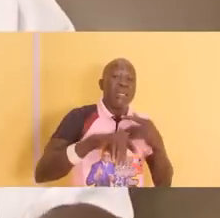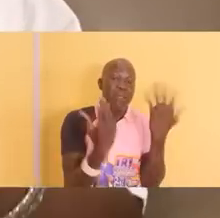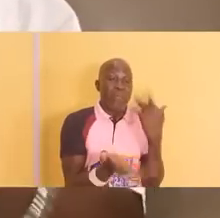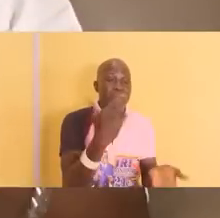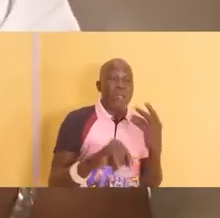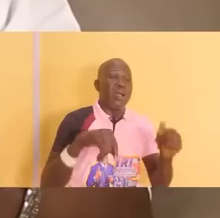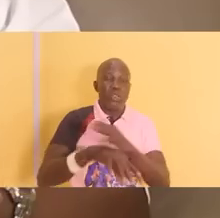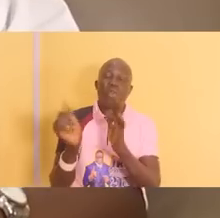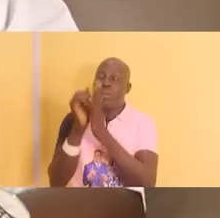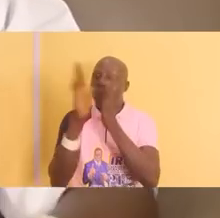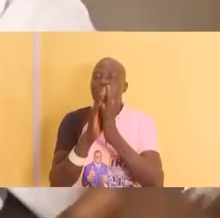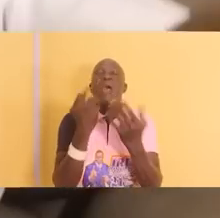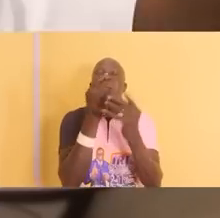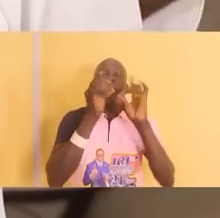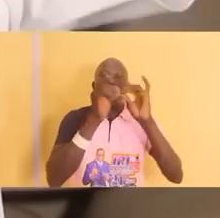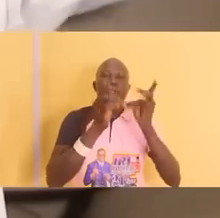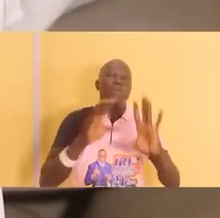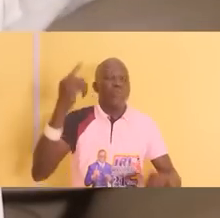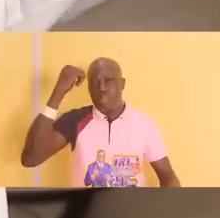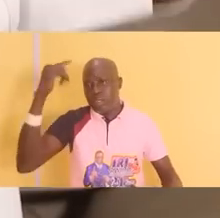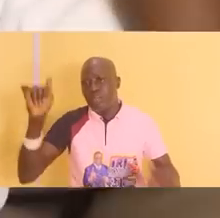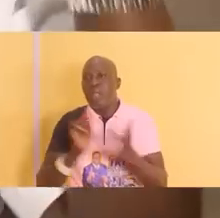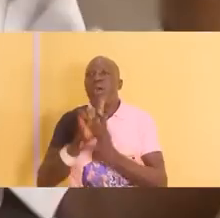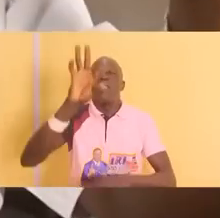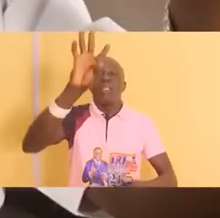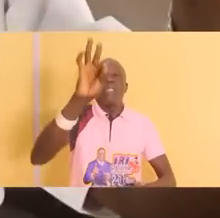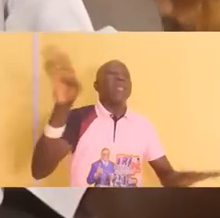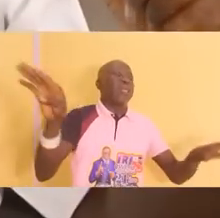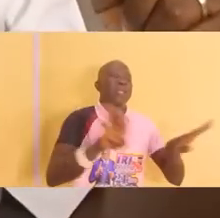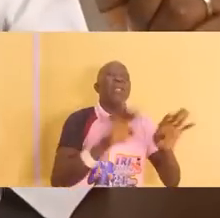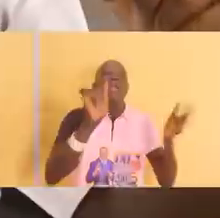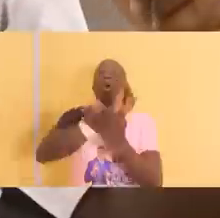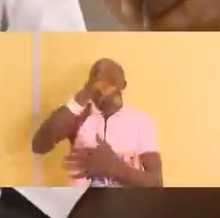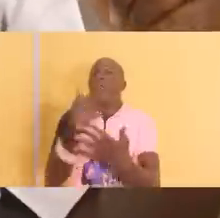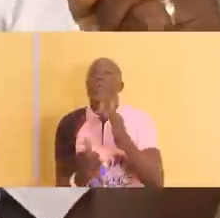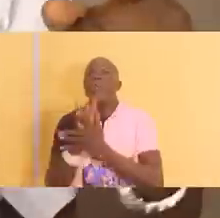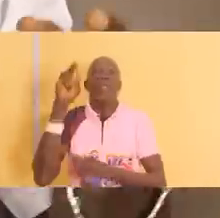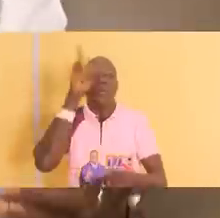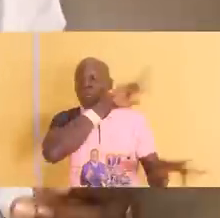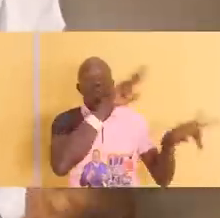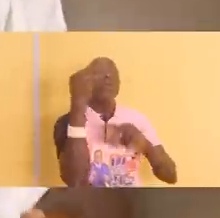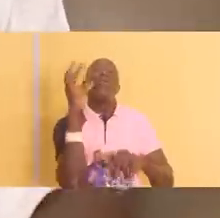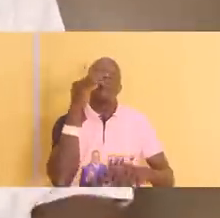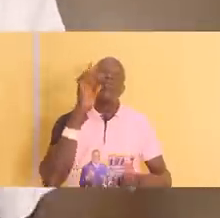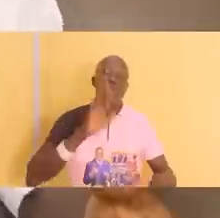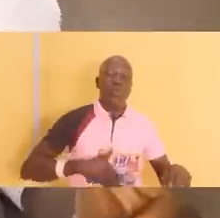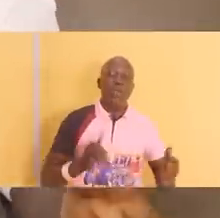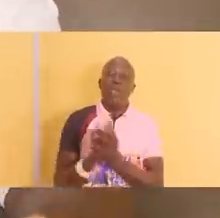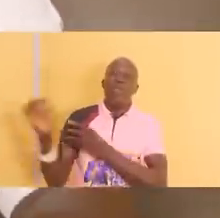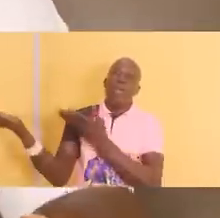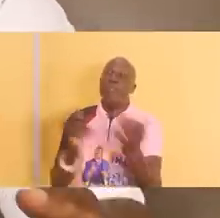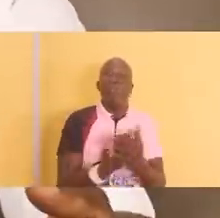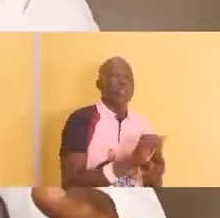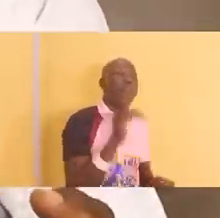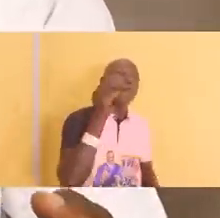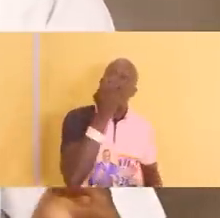se ati tu mala o ba da ko mesan gere ge awon ti mo jo ra fomo wa ko e fun